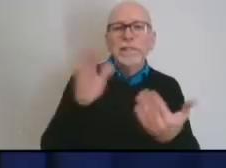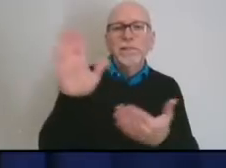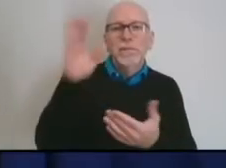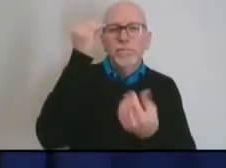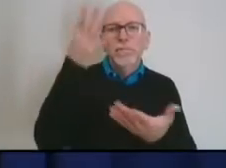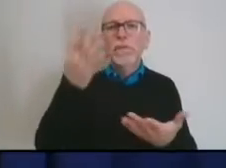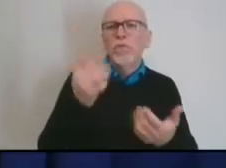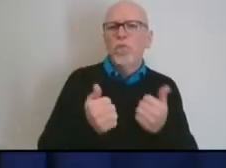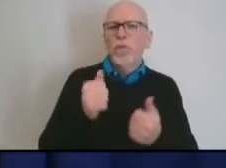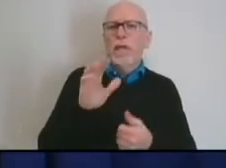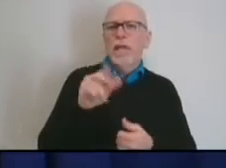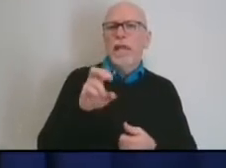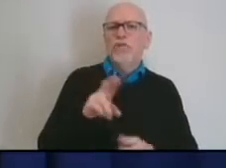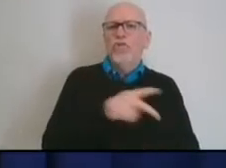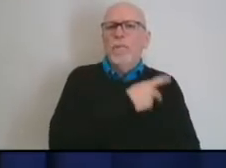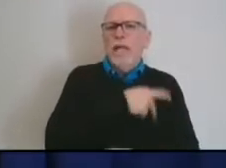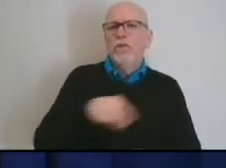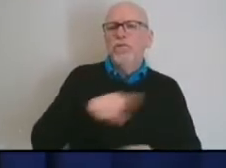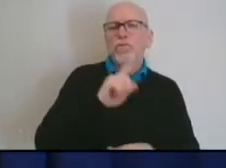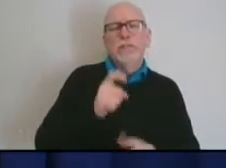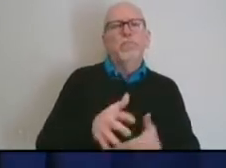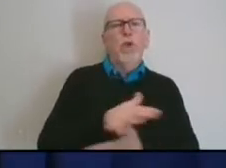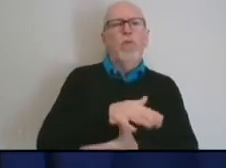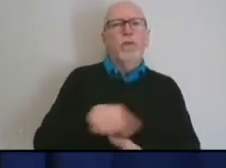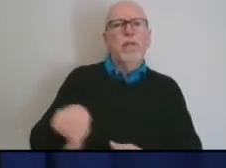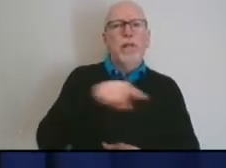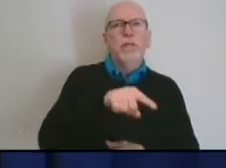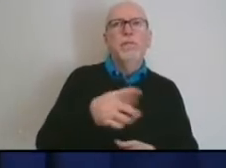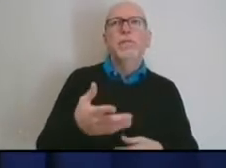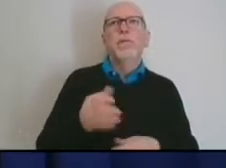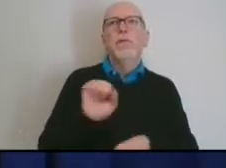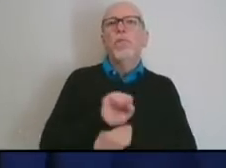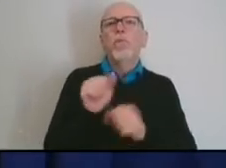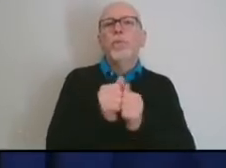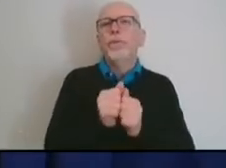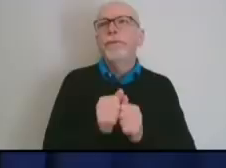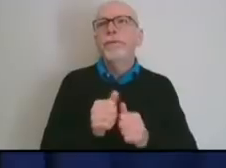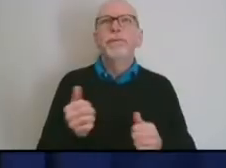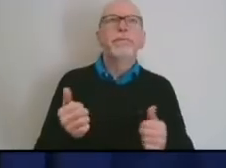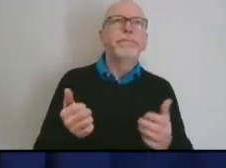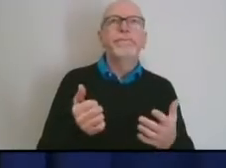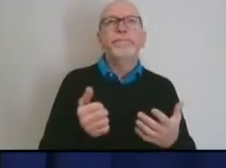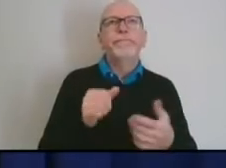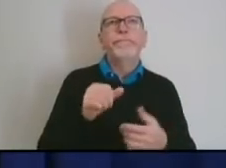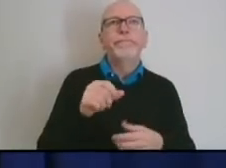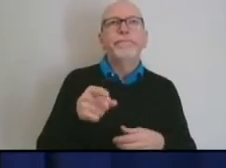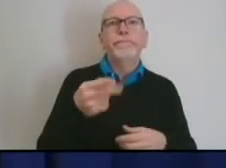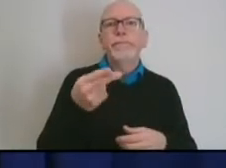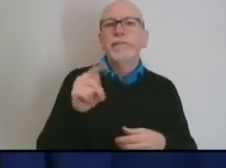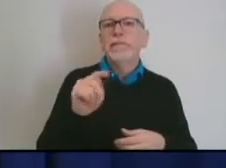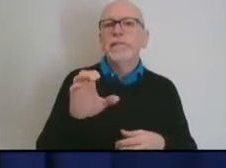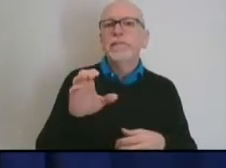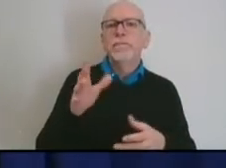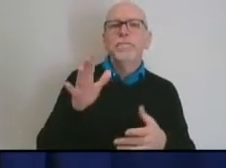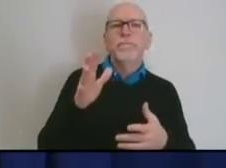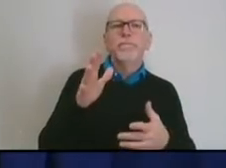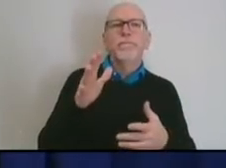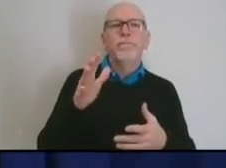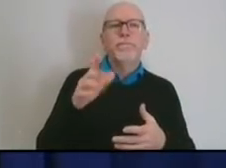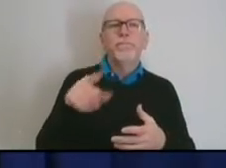cancer patients would need to be prioritized, working with IHTC, the thrombosis